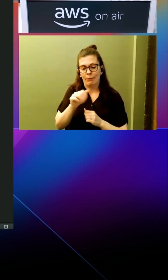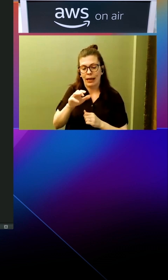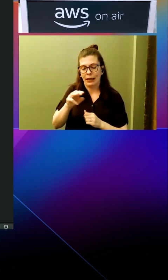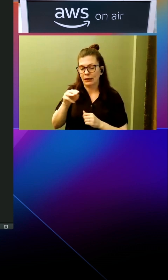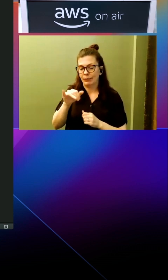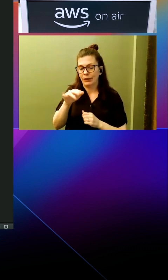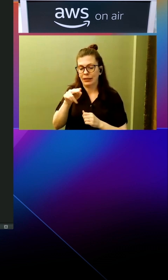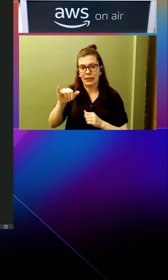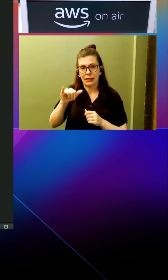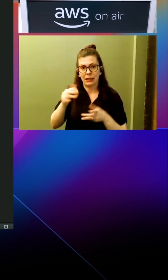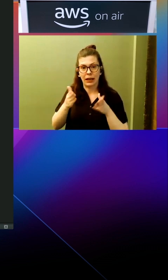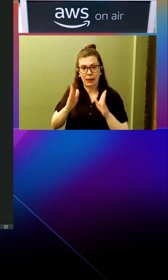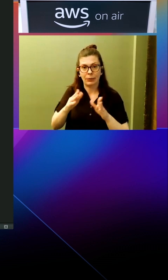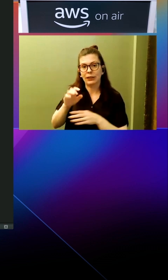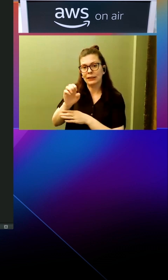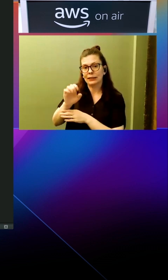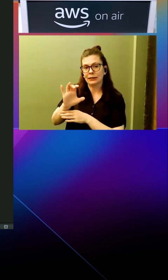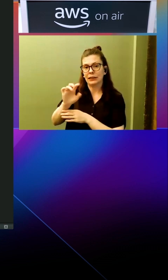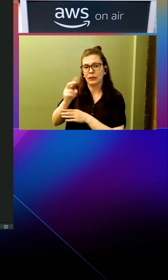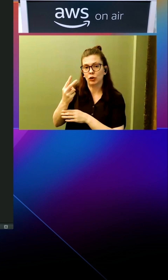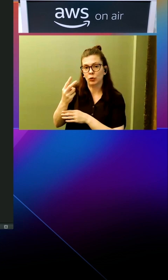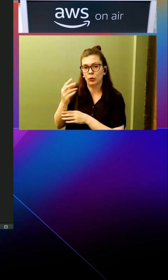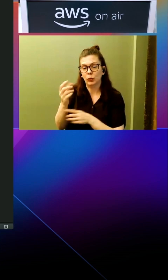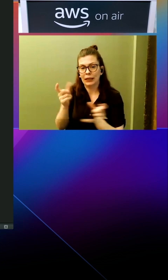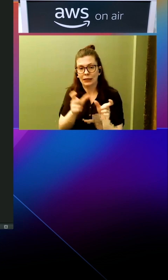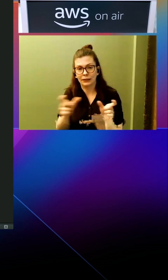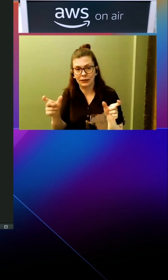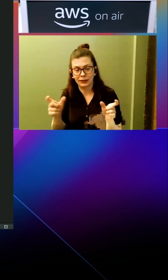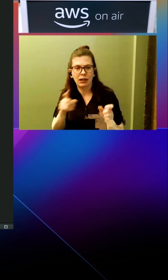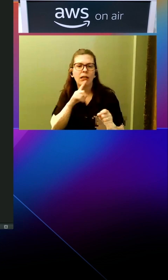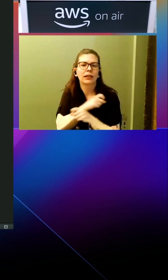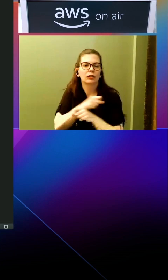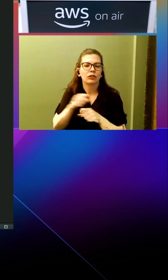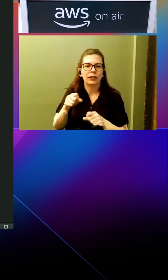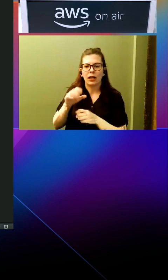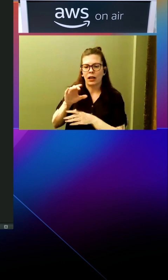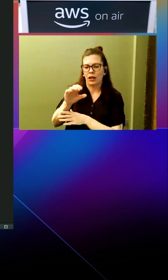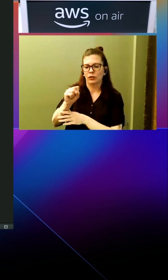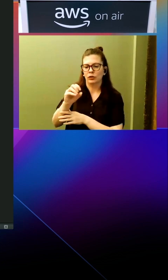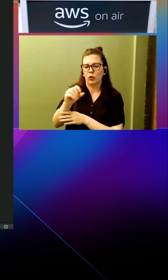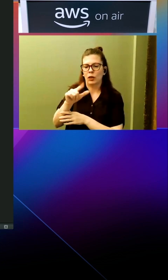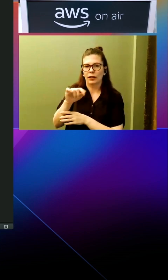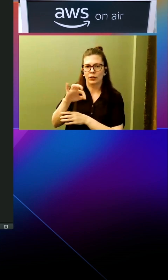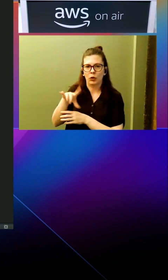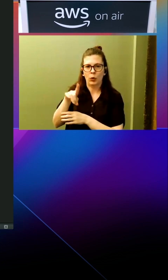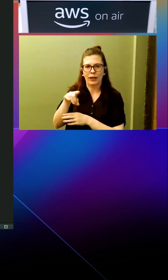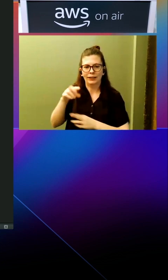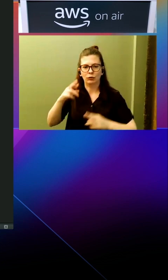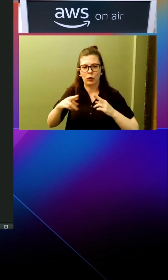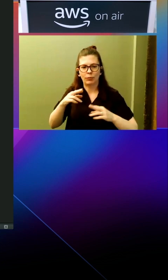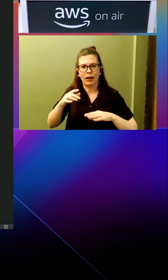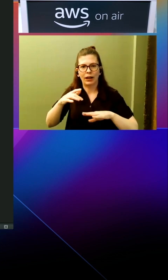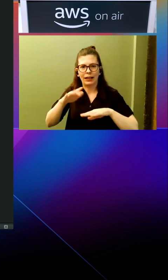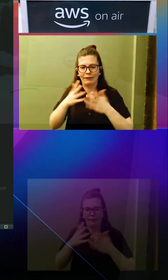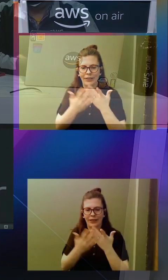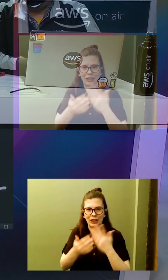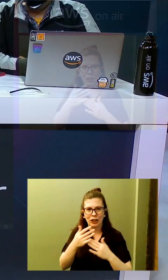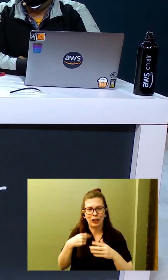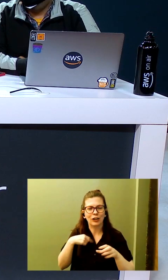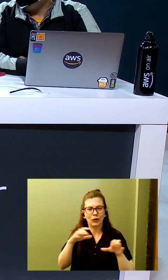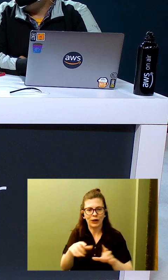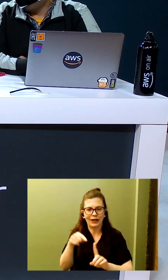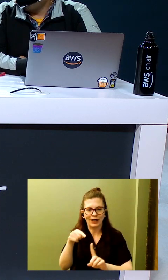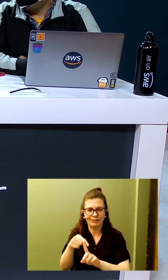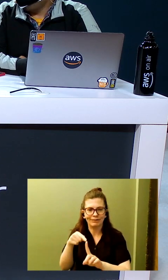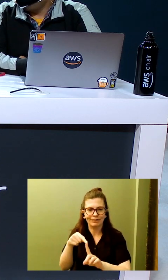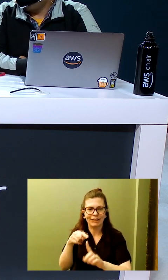an EC2 instance, there's literally a solenoid and a robot finger that we programmatically call to be able to power